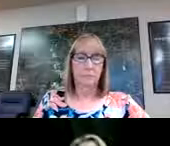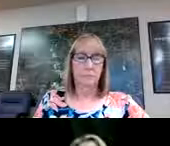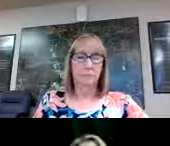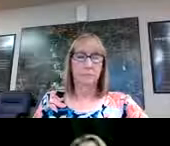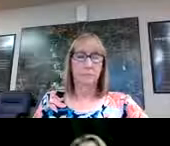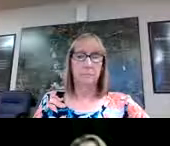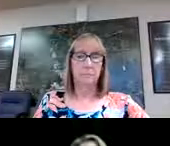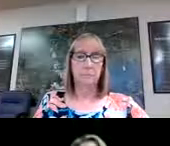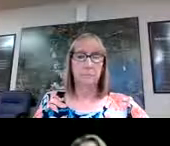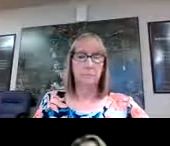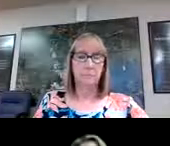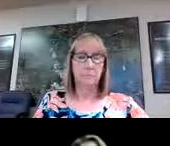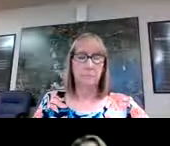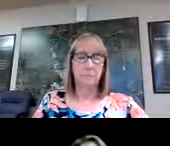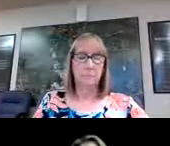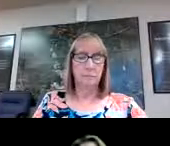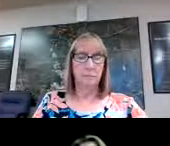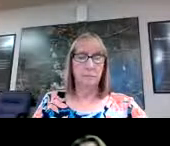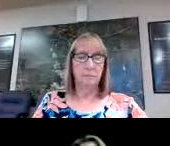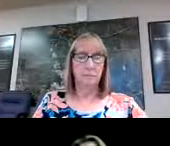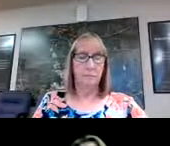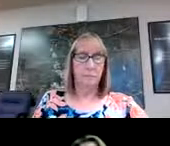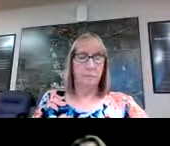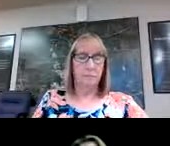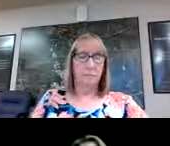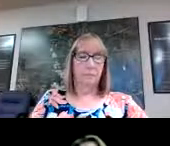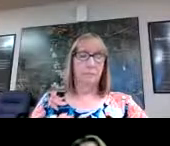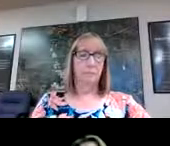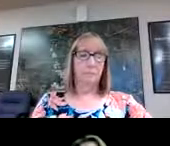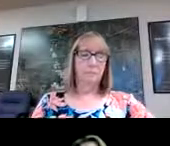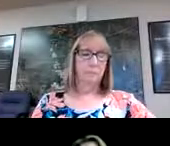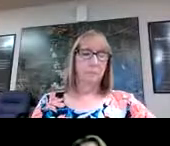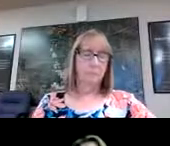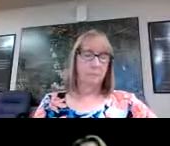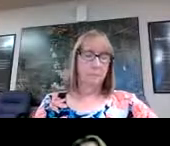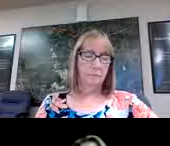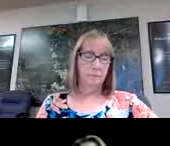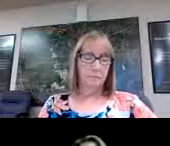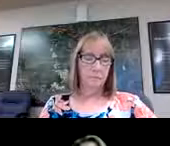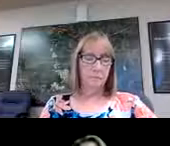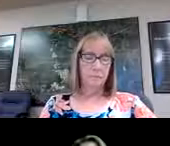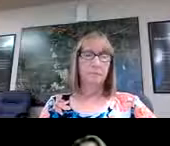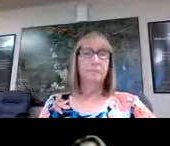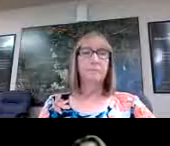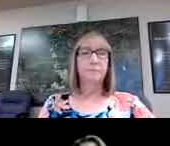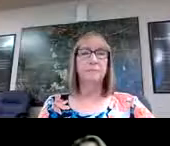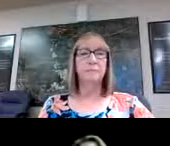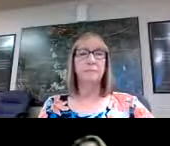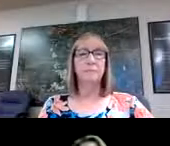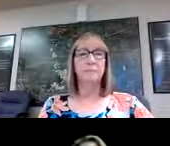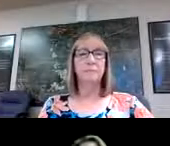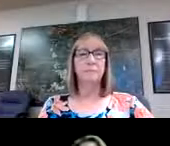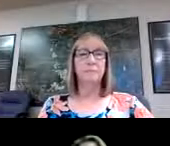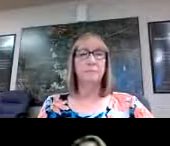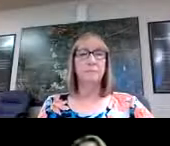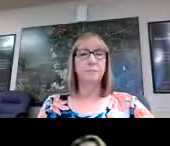some contrast. The metal, of course, has it's the temperature, the coolness of it. It's also shiny. It also has more weight